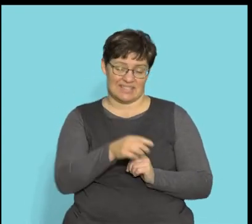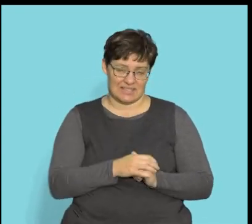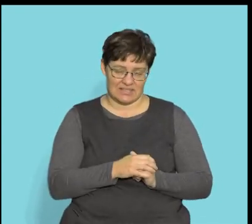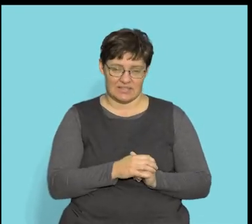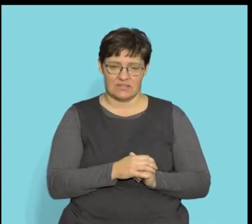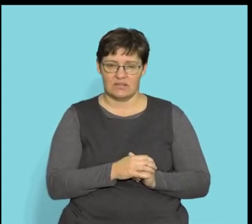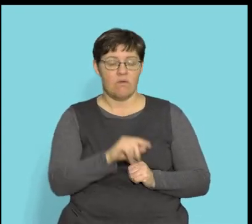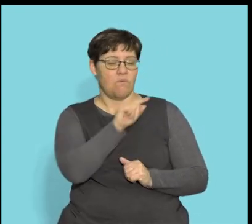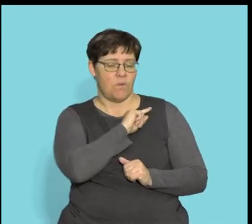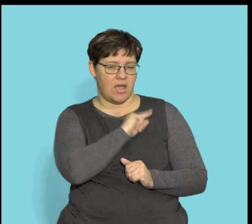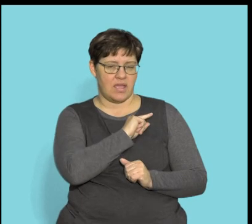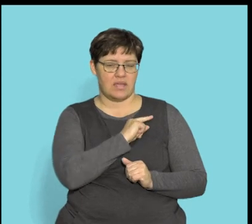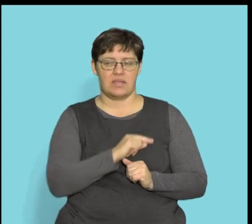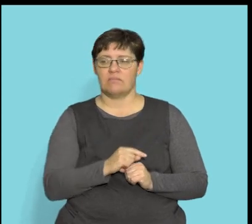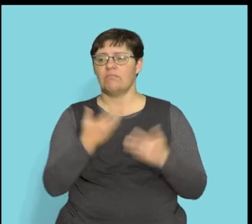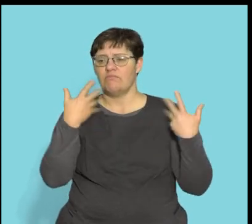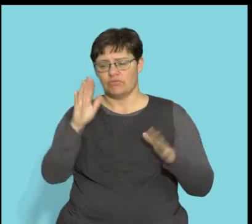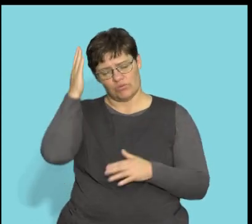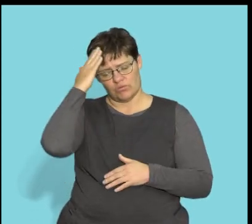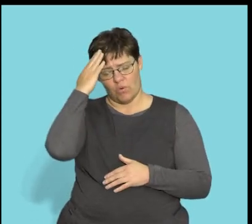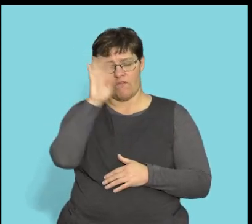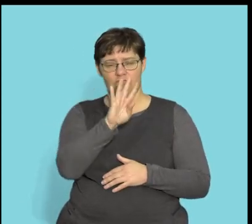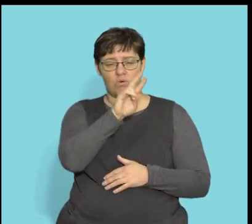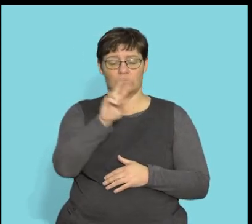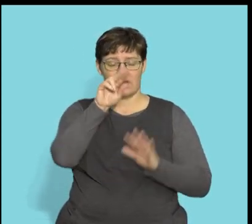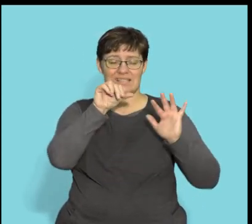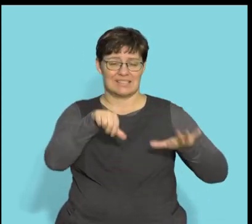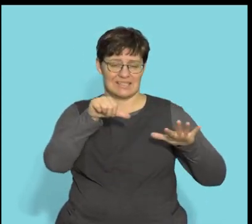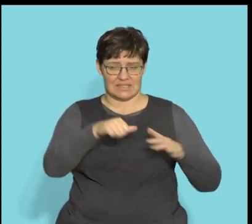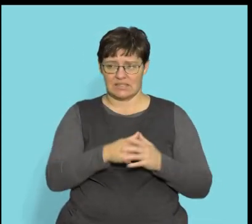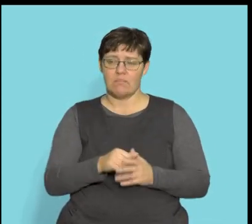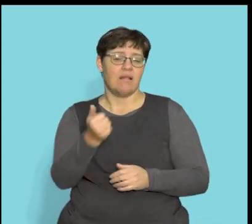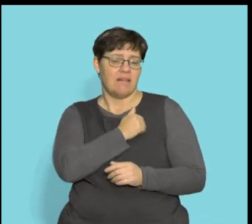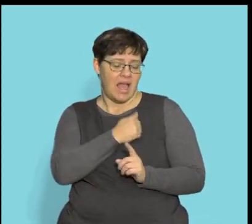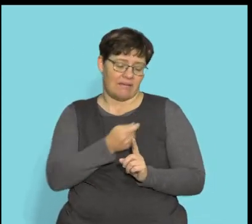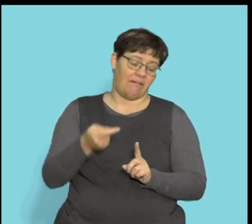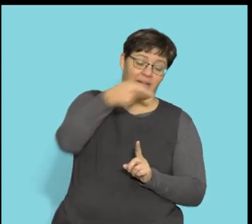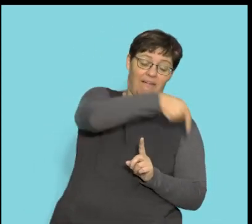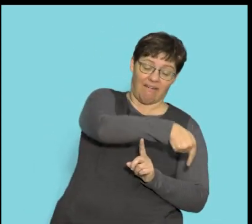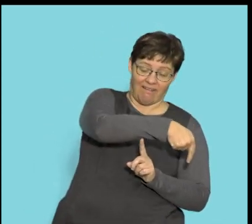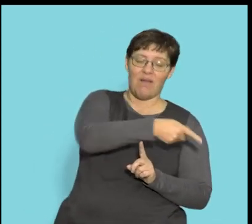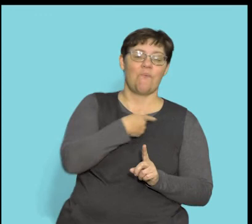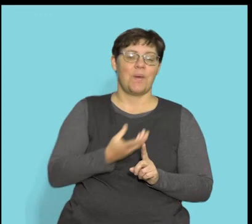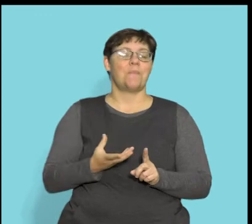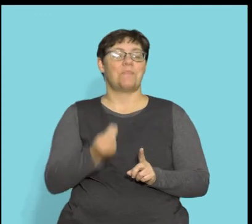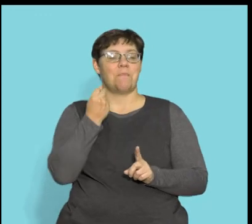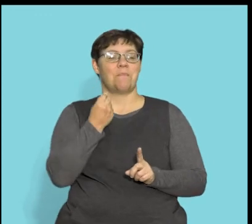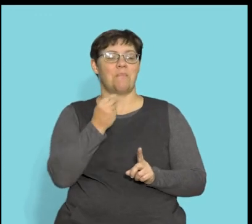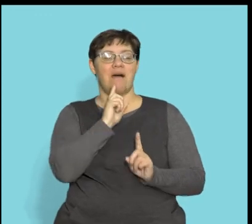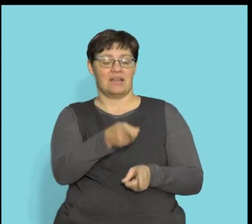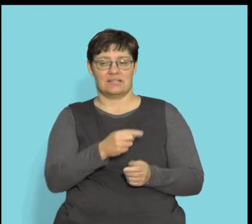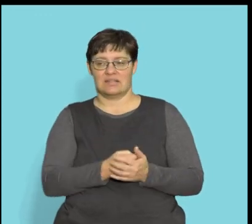slightly easier because I know that 4 squared is 16, and luckily for the previous slide